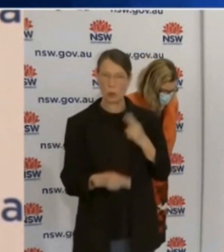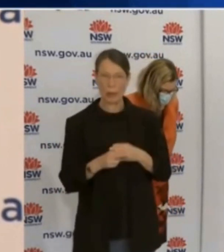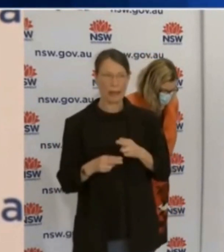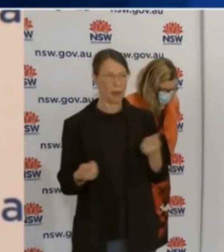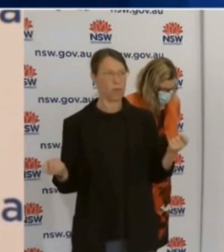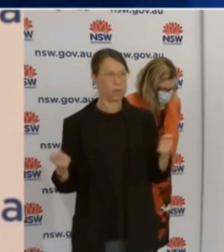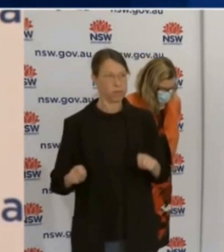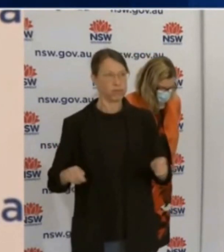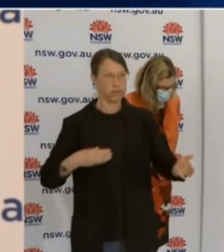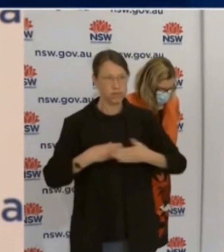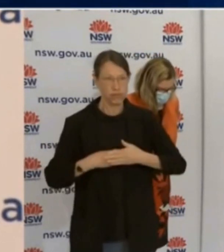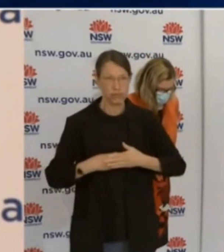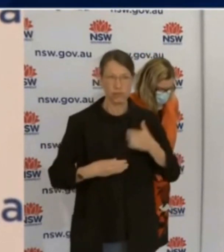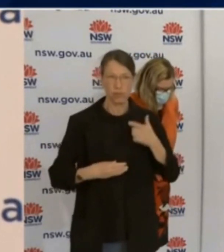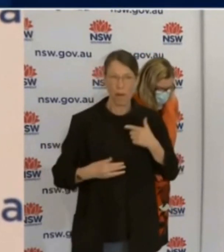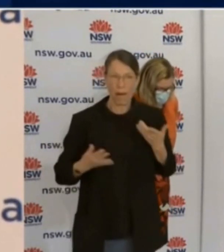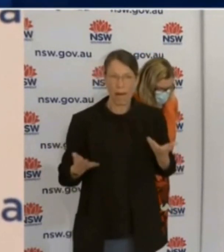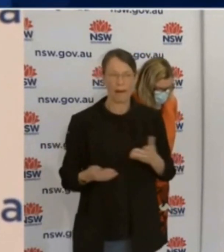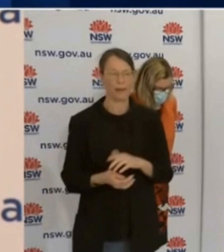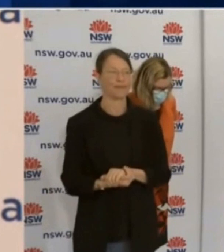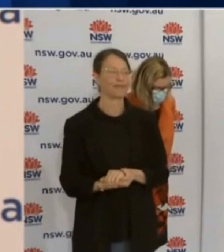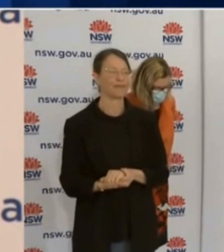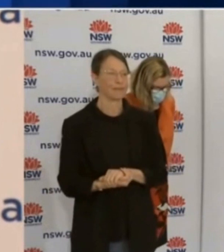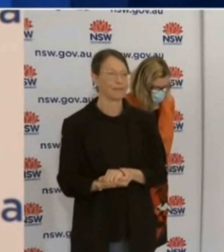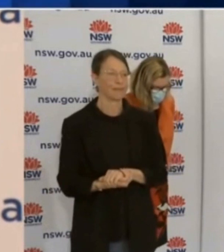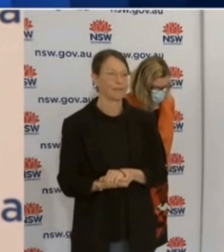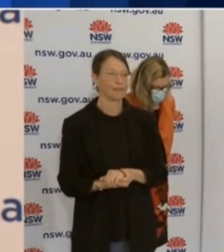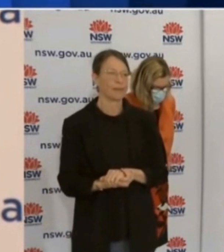to risks in any part of New South Wales.